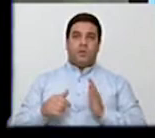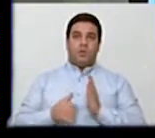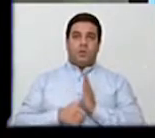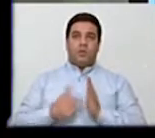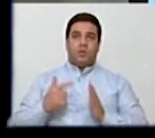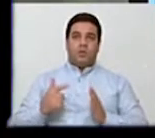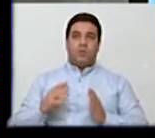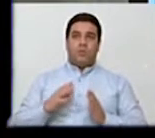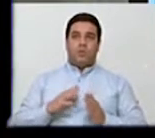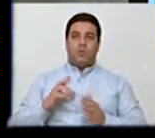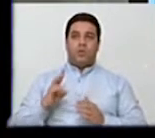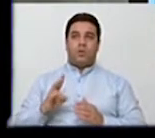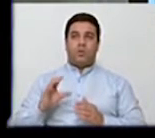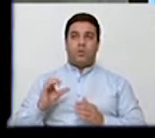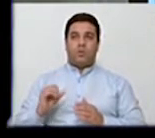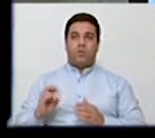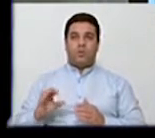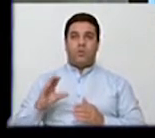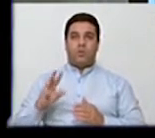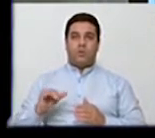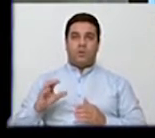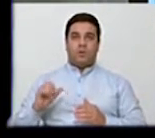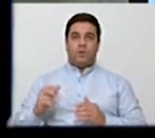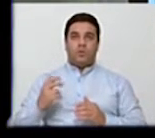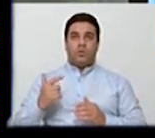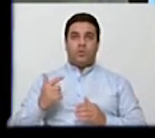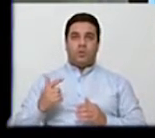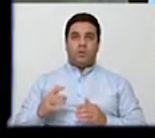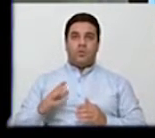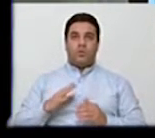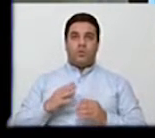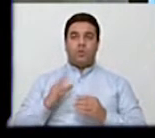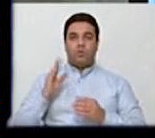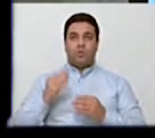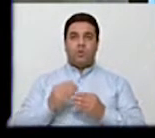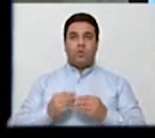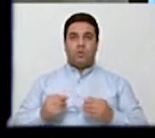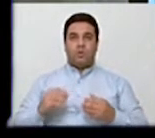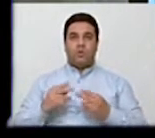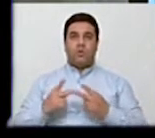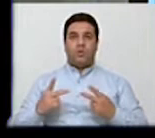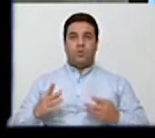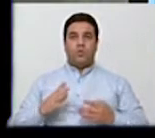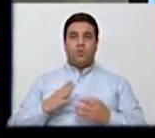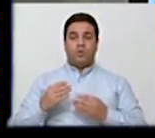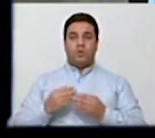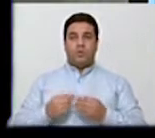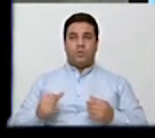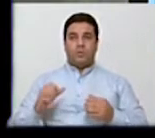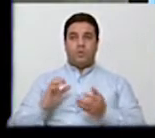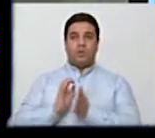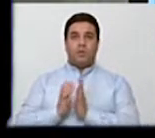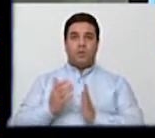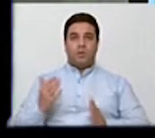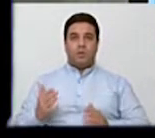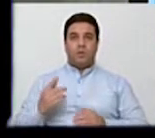bo'lgan natriy sulfatni massasi 300 gram bo'lgan suvda eritilishidan hosil bo'lgan eritmaning